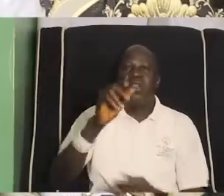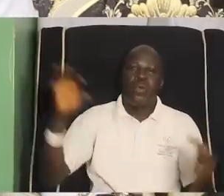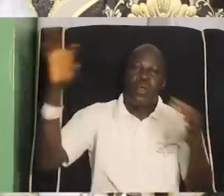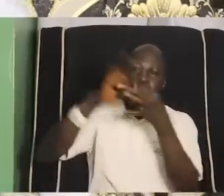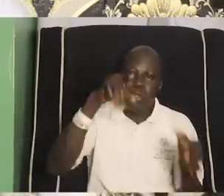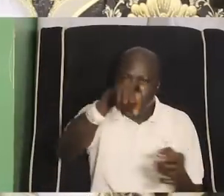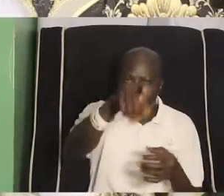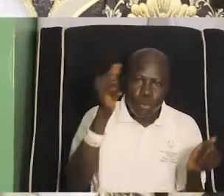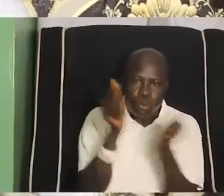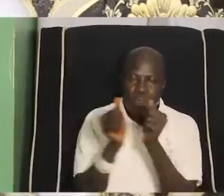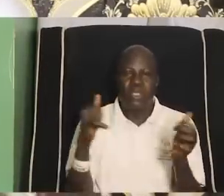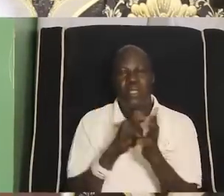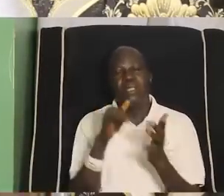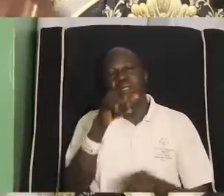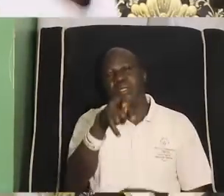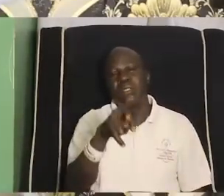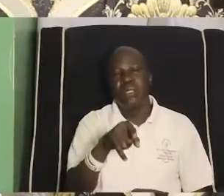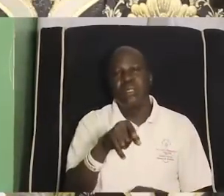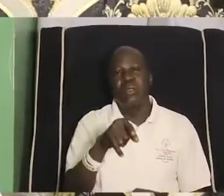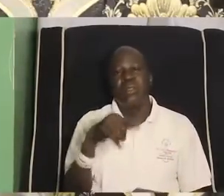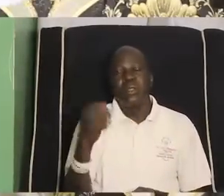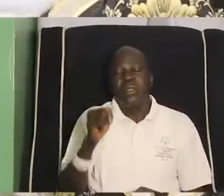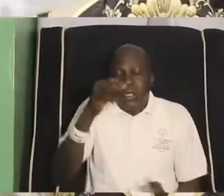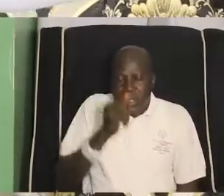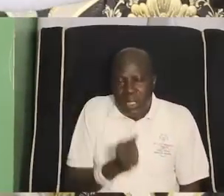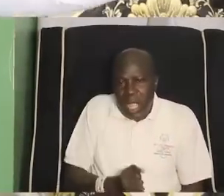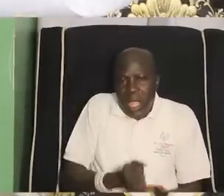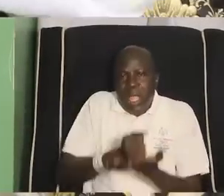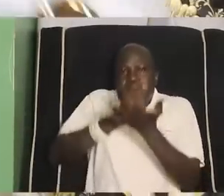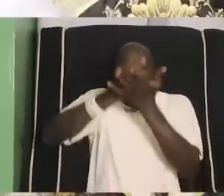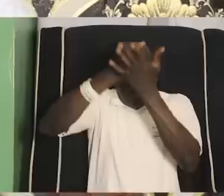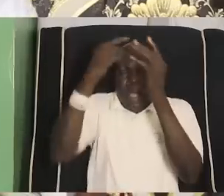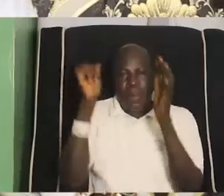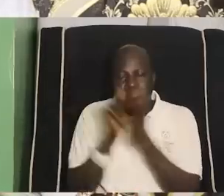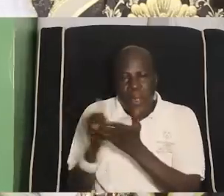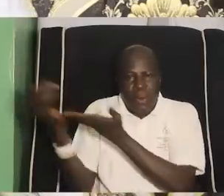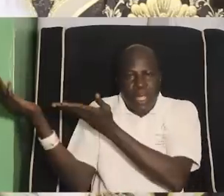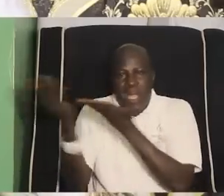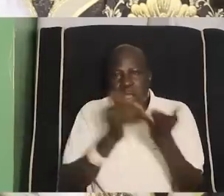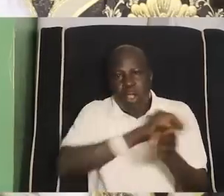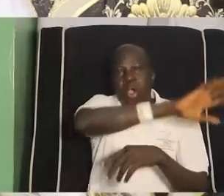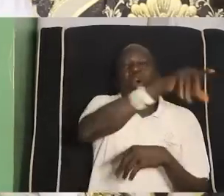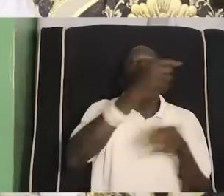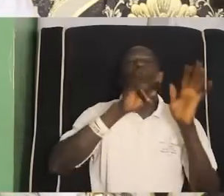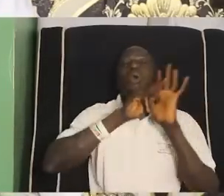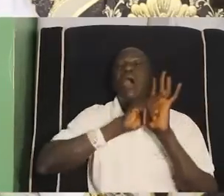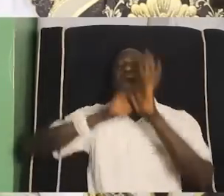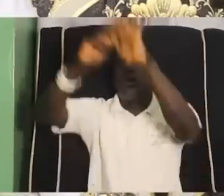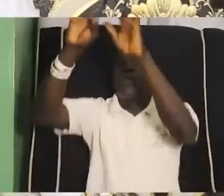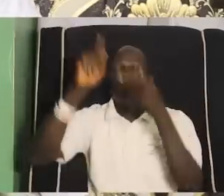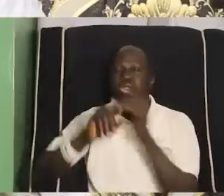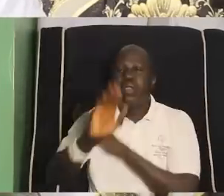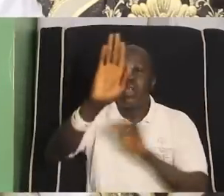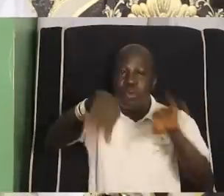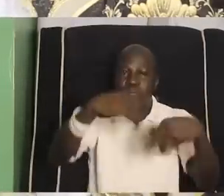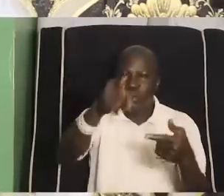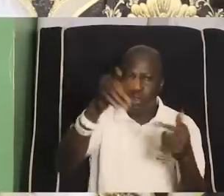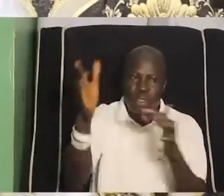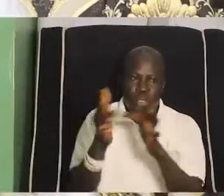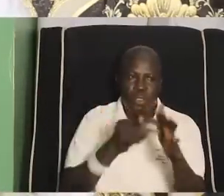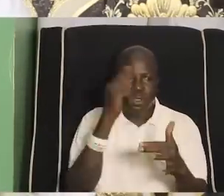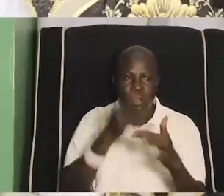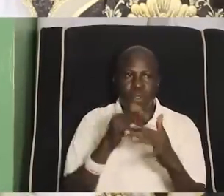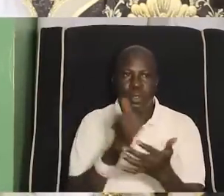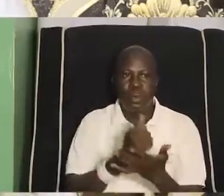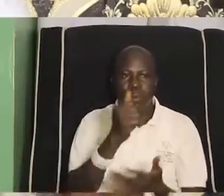fún ẹ. Amen. Ìrànlọ́wọ́ tó ń polo ògo káàkiri ayé. The help that pronounces glory. Ẹ̀mí máa yọ̀ dẹ́ fún ẹ. Amen. The Holy